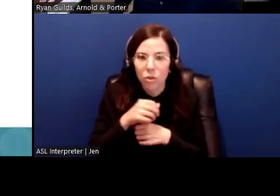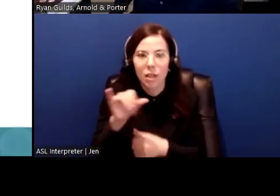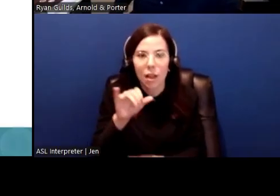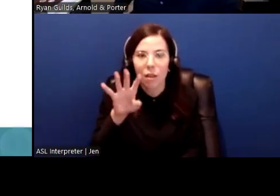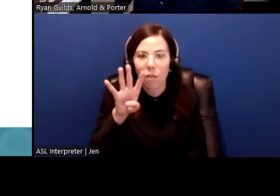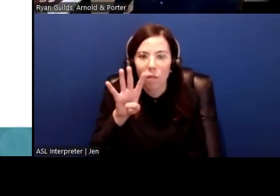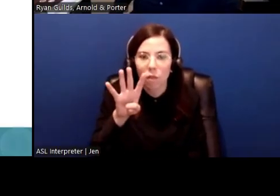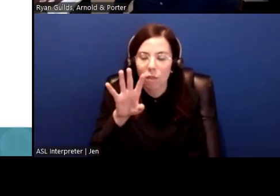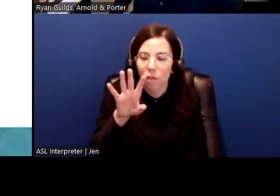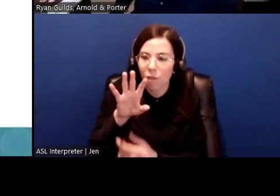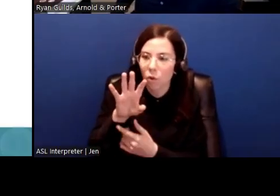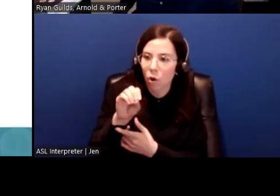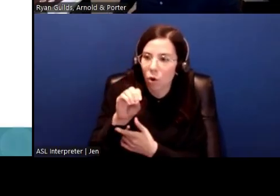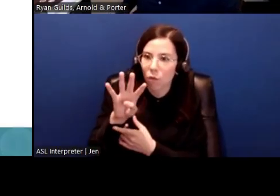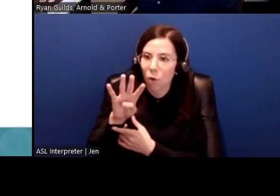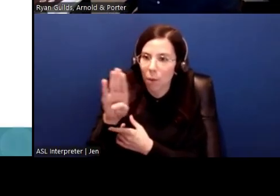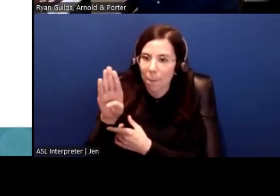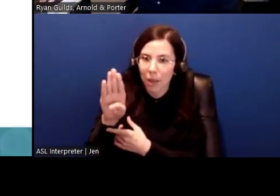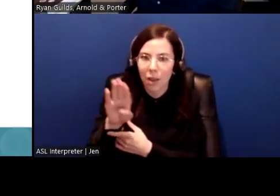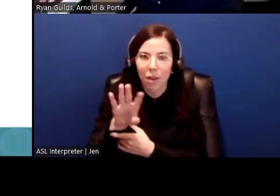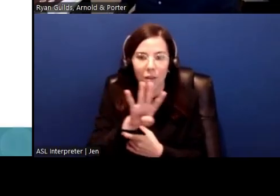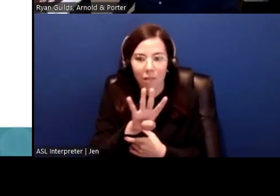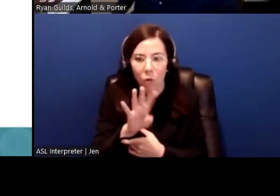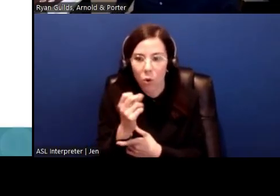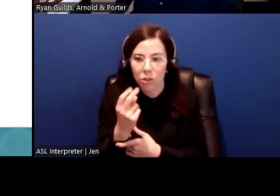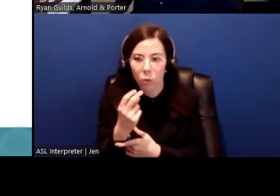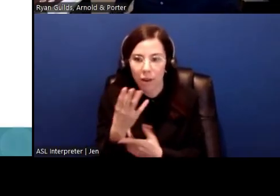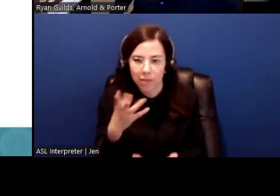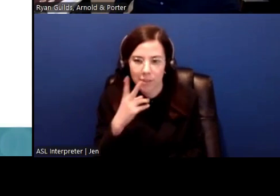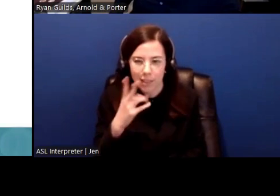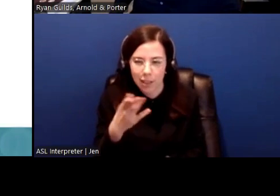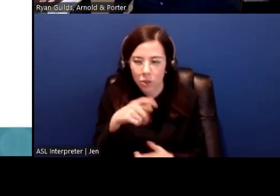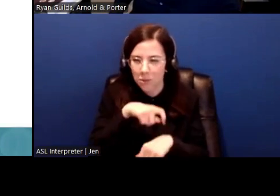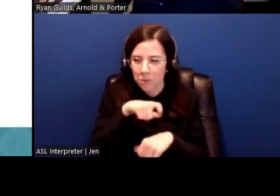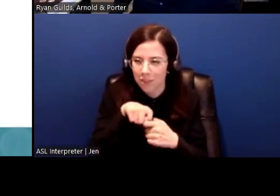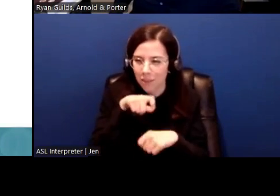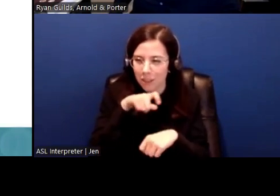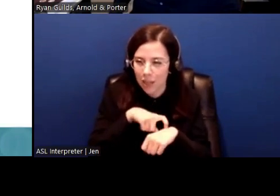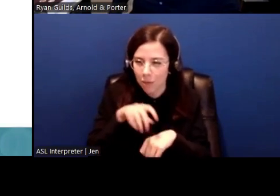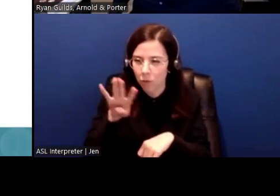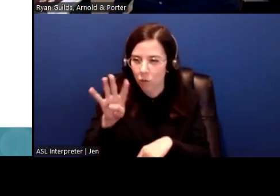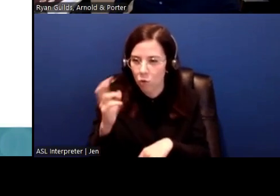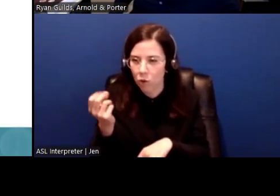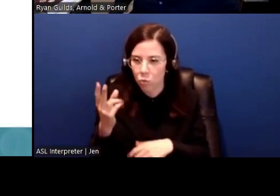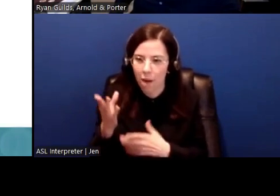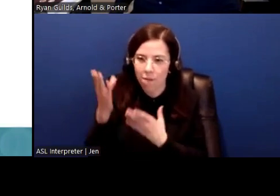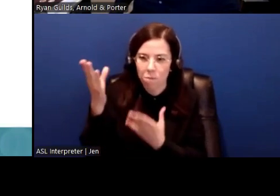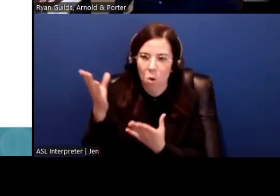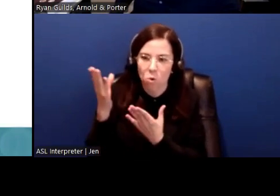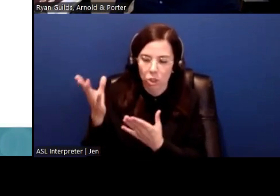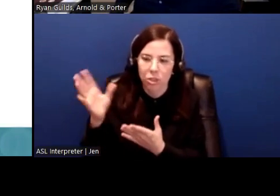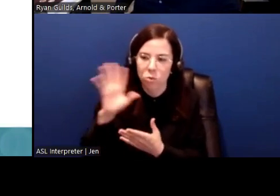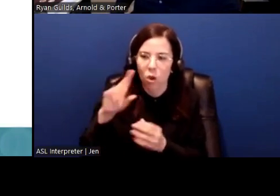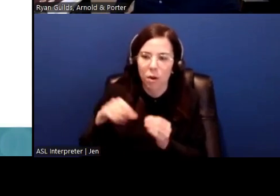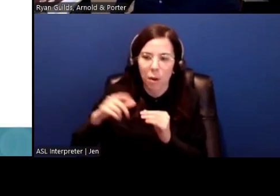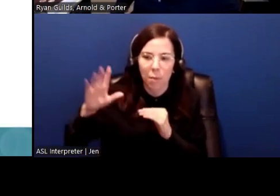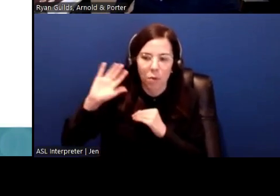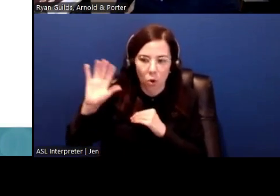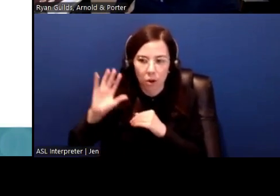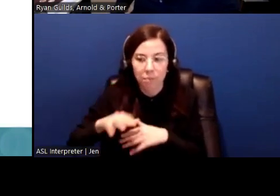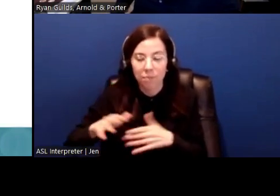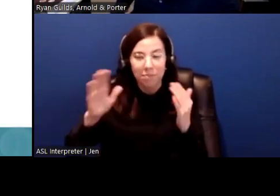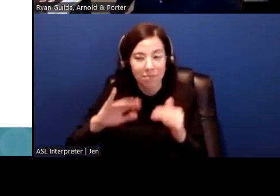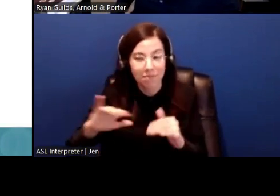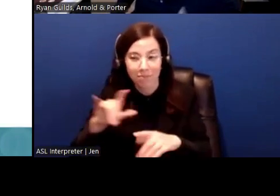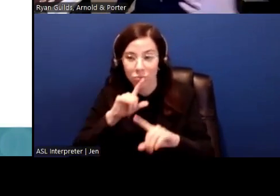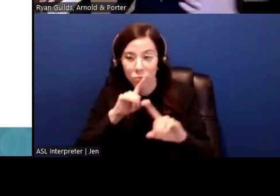404B, 412 you see here. There's specific timeframes for the 412 motions that we alluded to before. And then there's a response